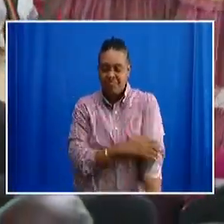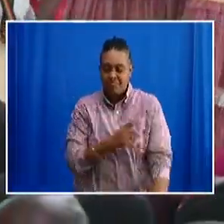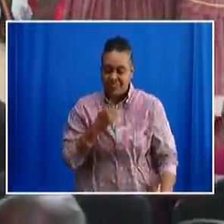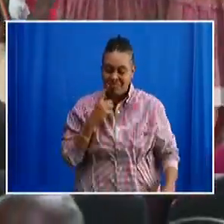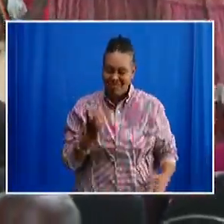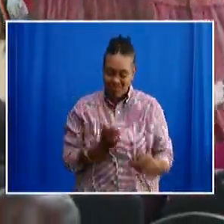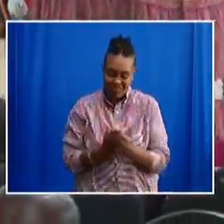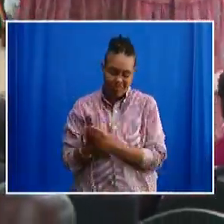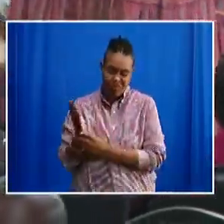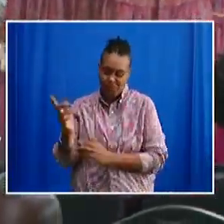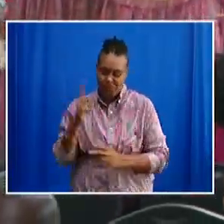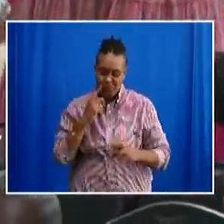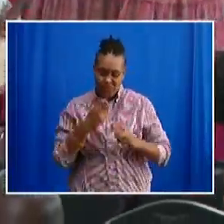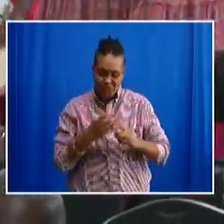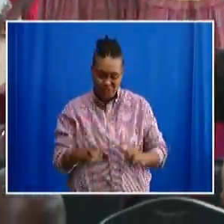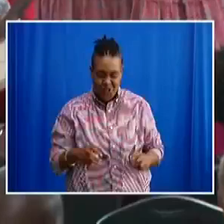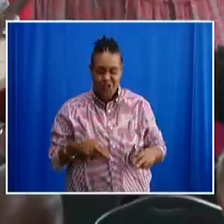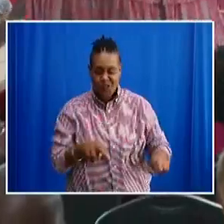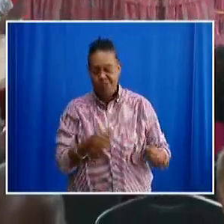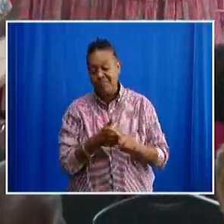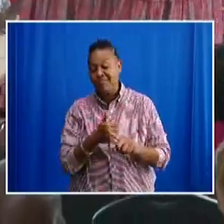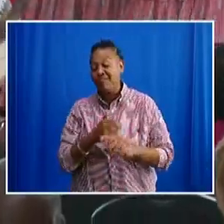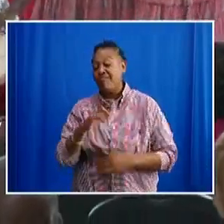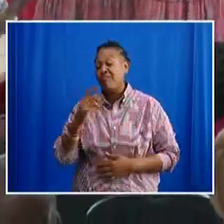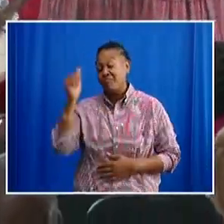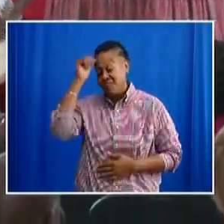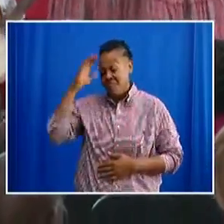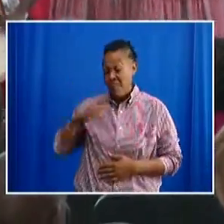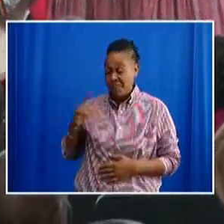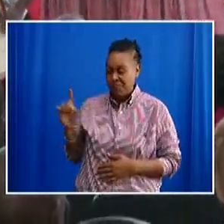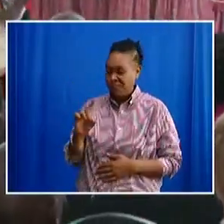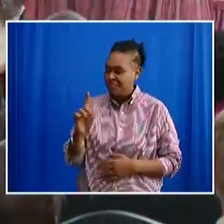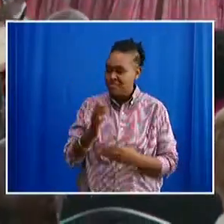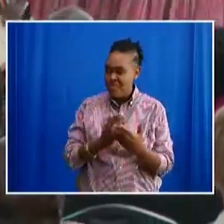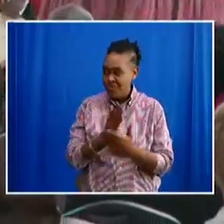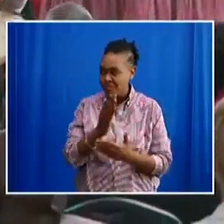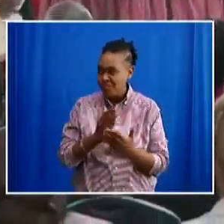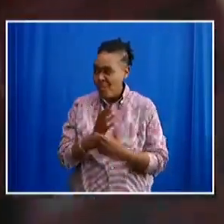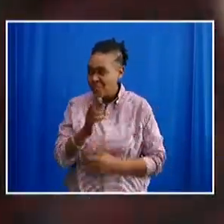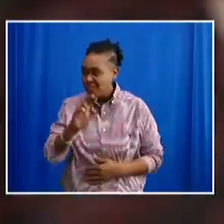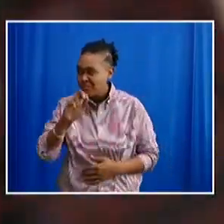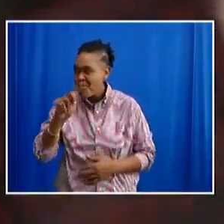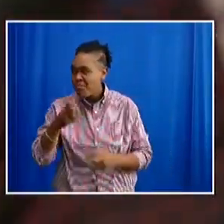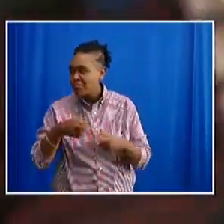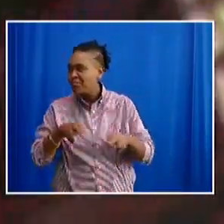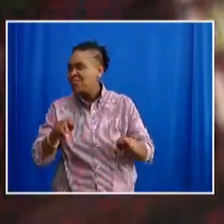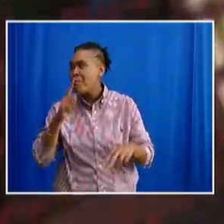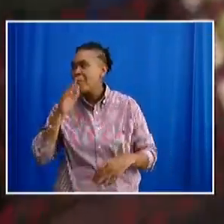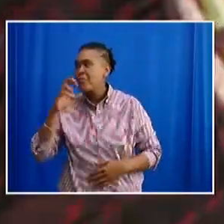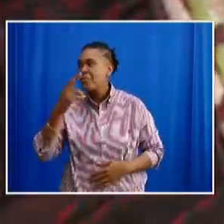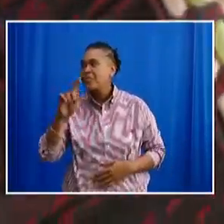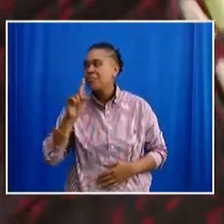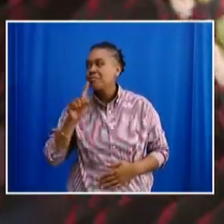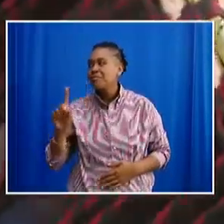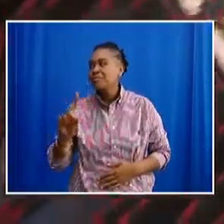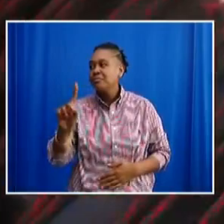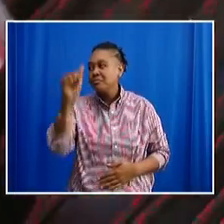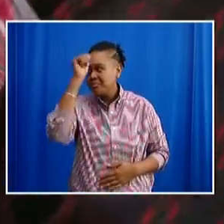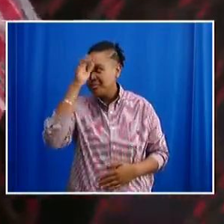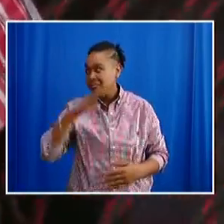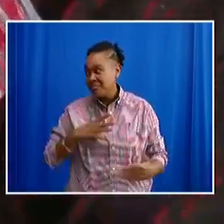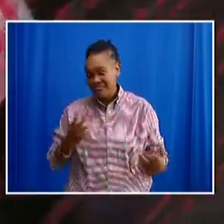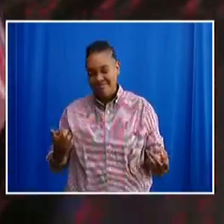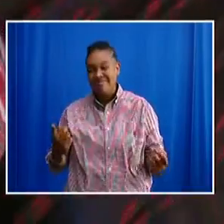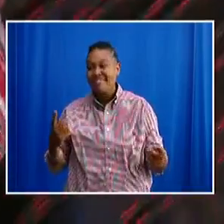Right through the rocky road, sing Charlie Molly call you. Right through the rocky road, sing Charlie Molly call